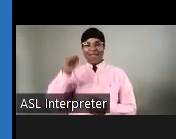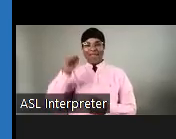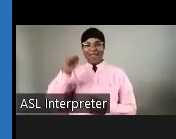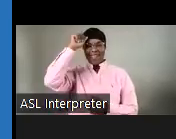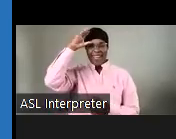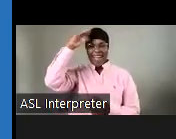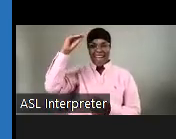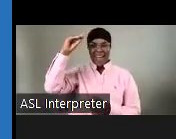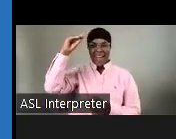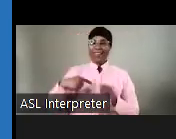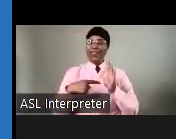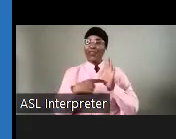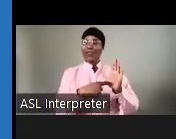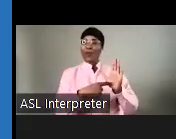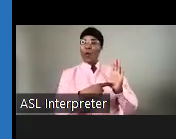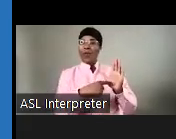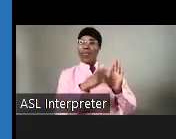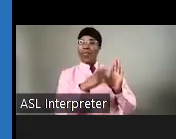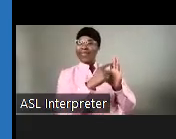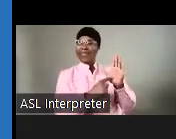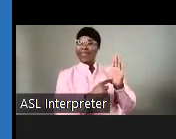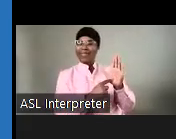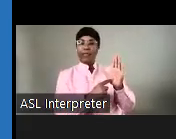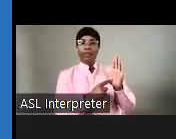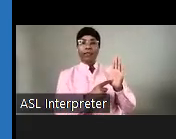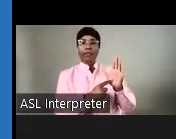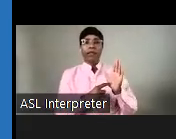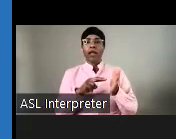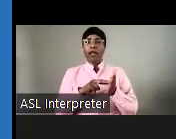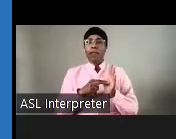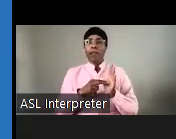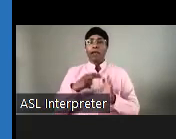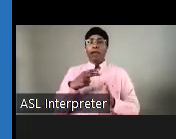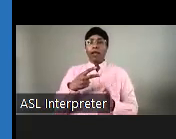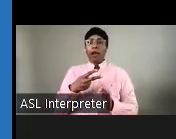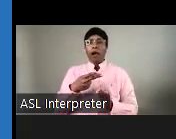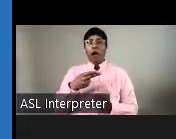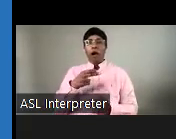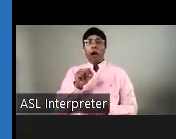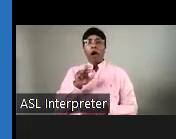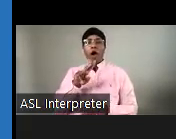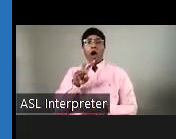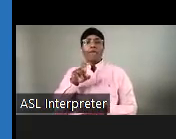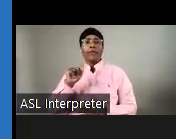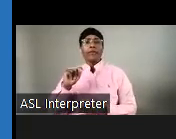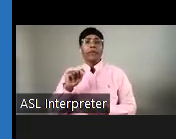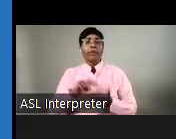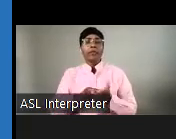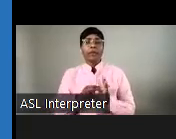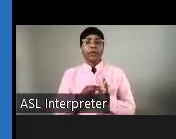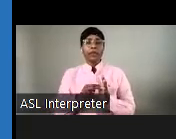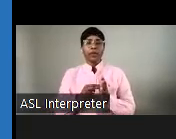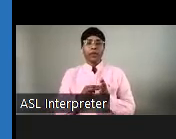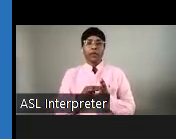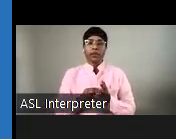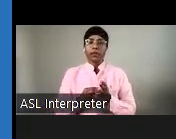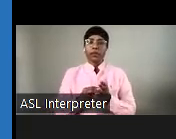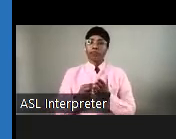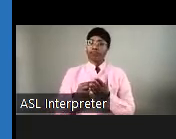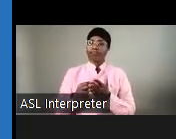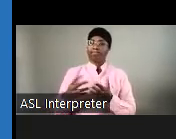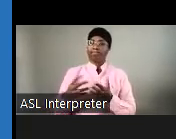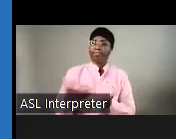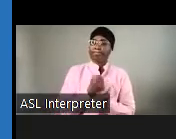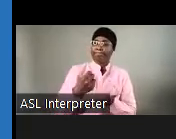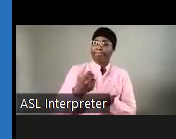know, harvest has to be more than just maximizing the revenue. You know, there have to be all these other intrinsic benefits that need to be